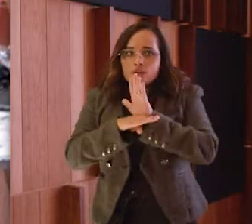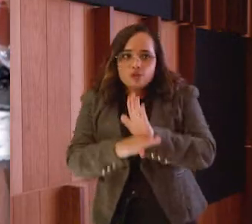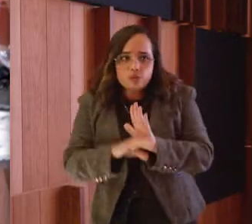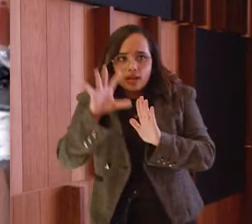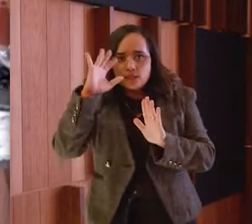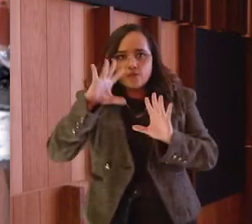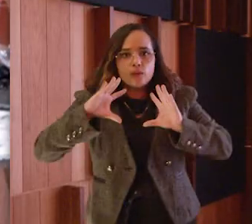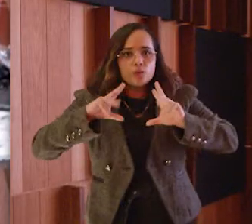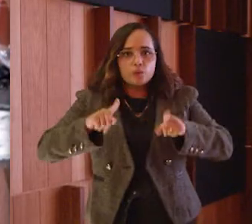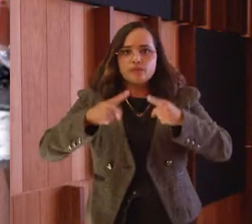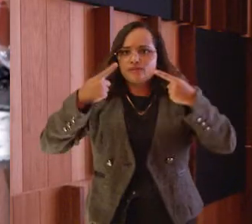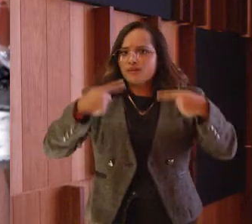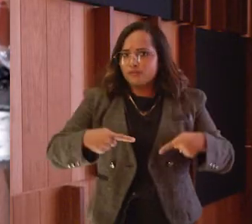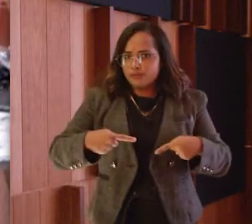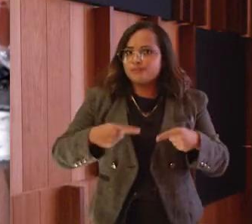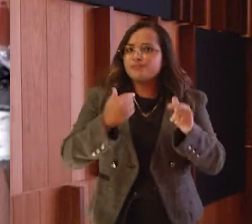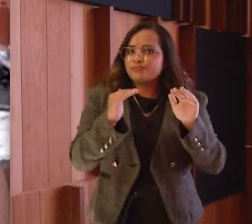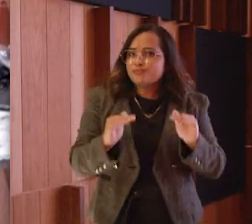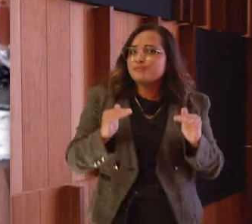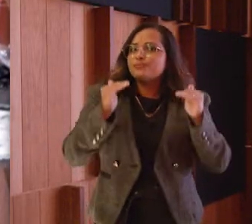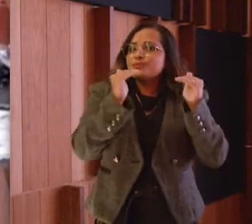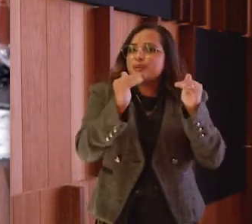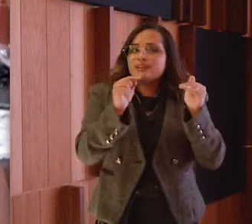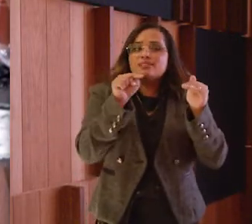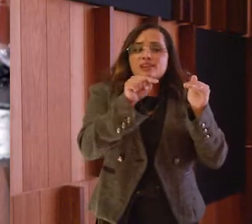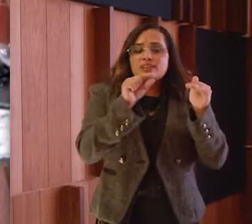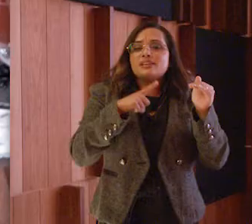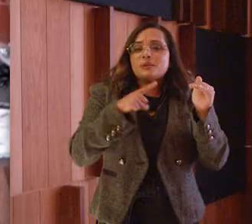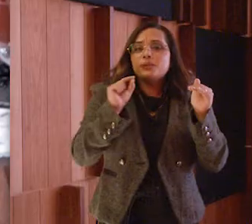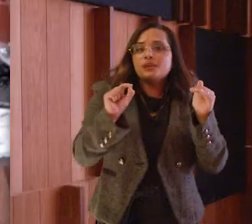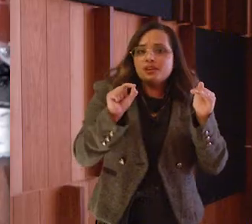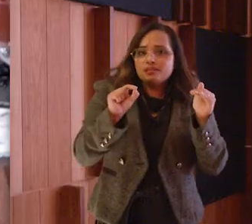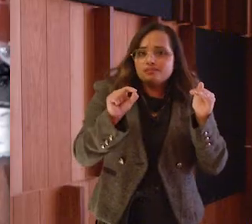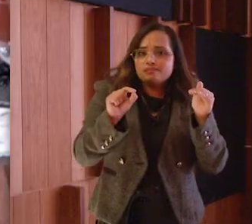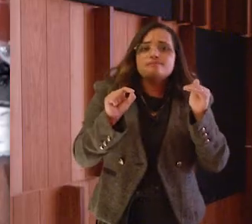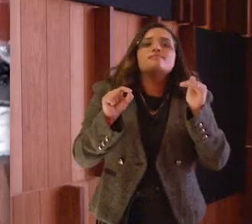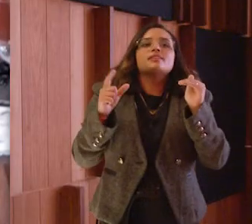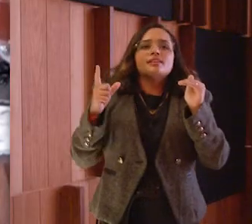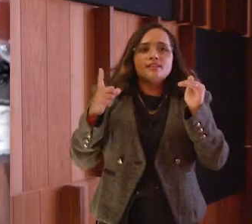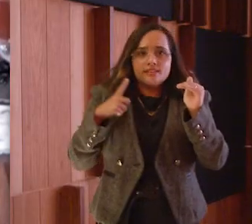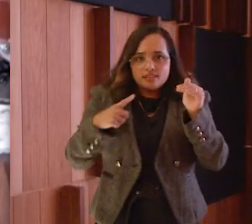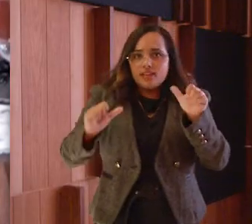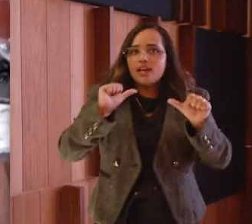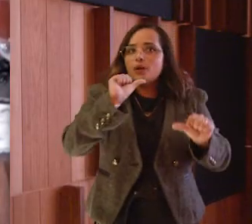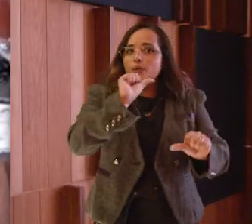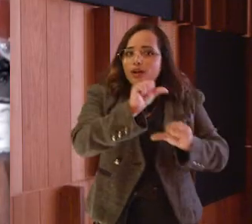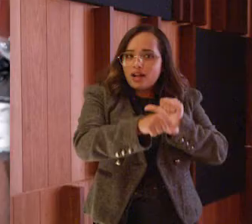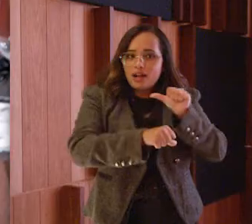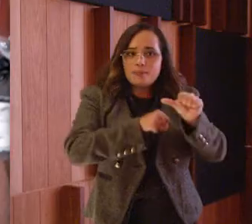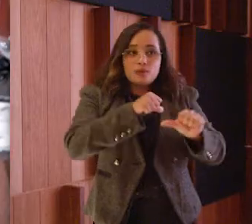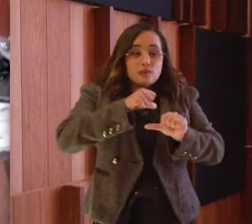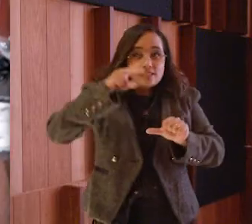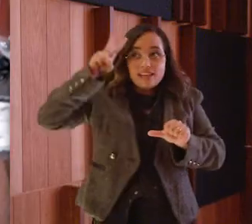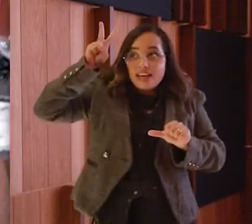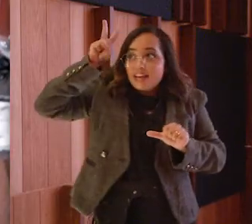everything else, we have a massive historical change in the international tax regime with Pillar 2, with some digital service